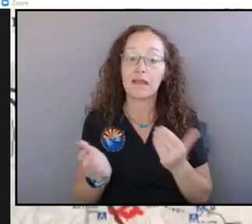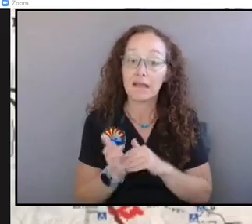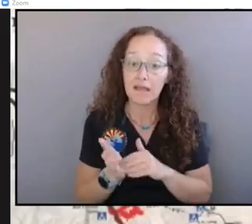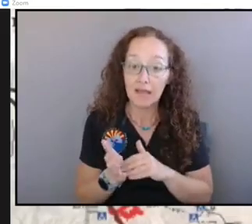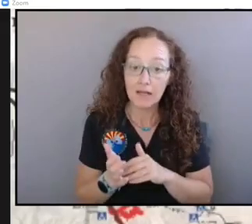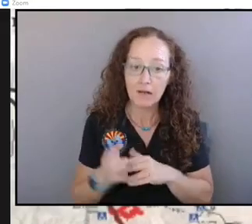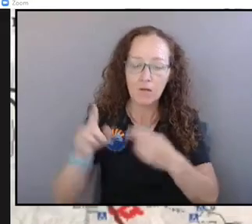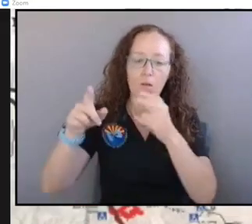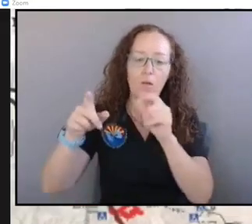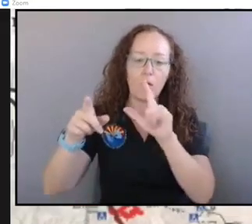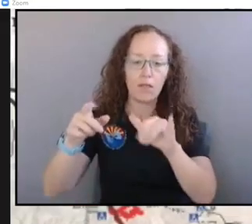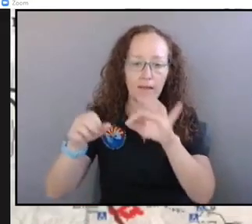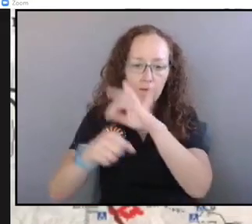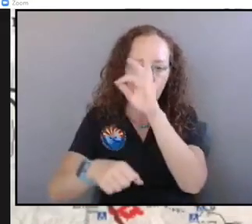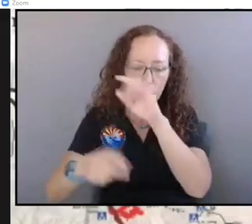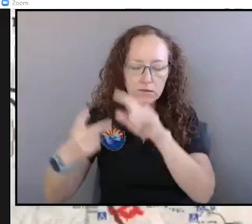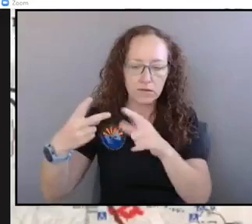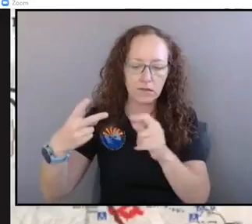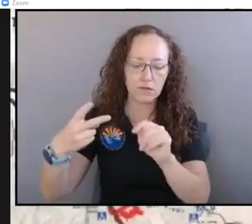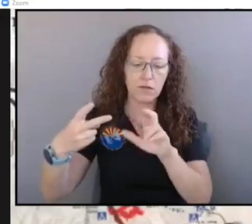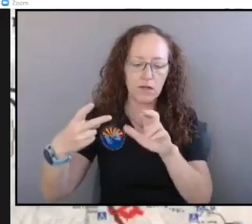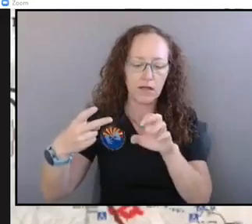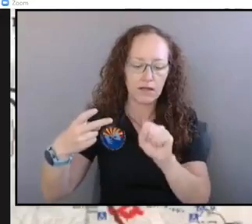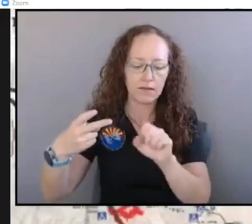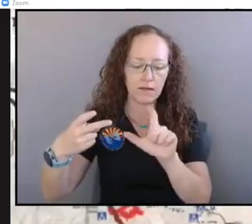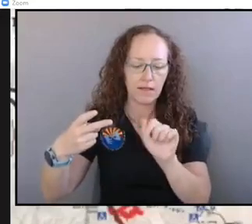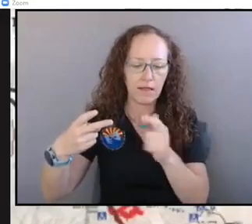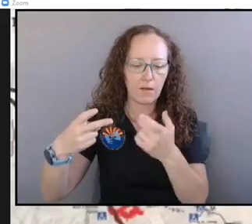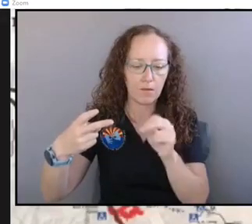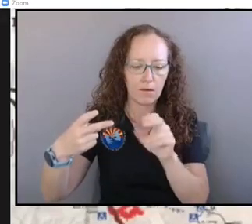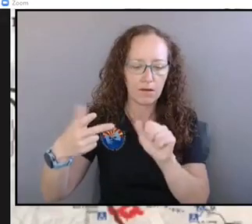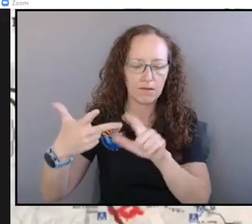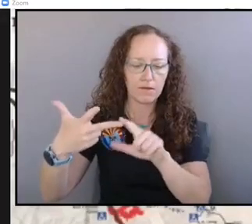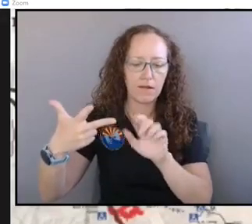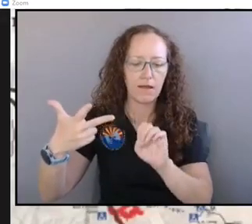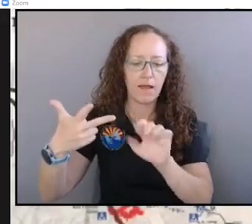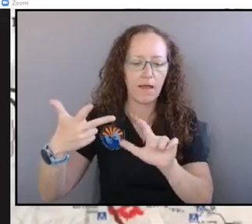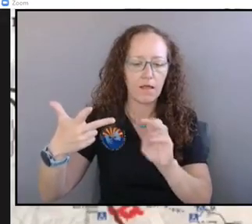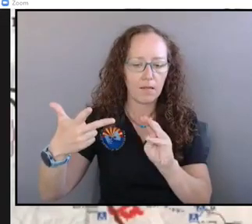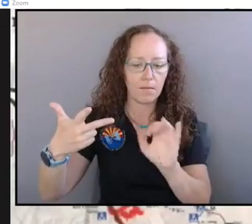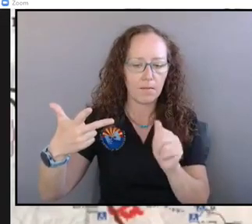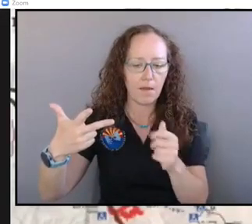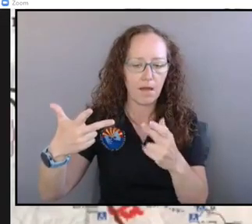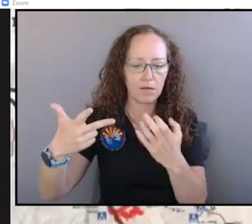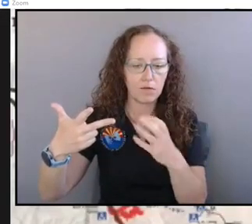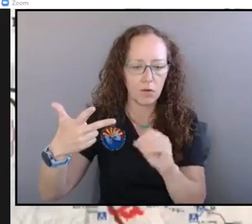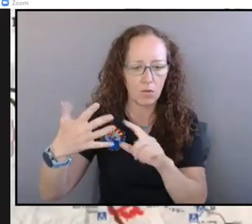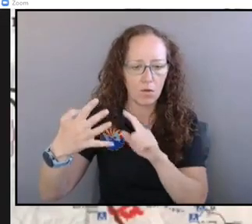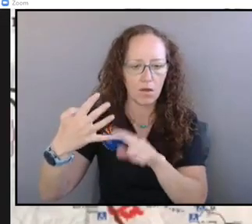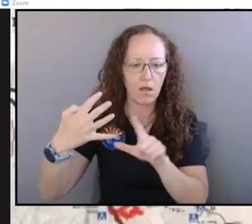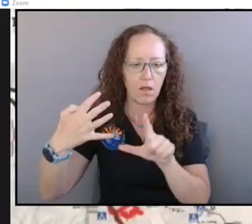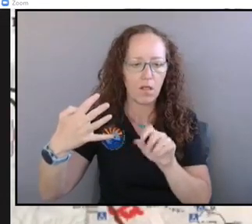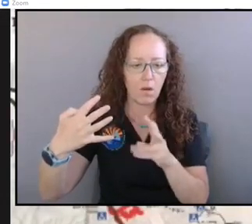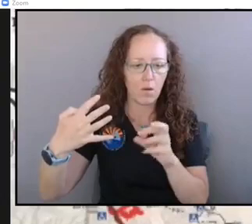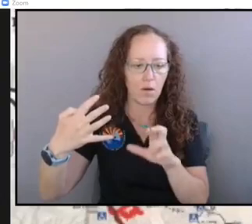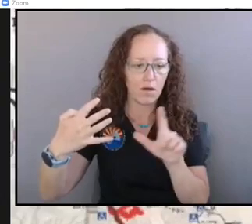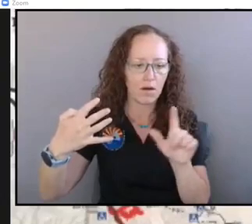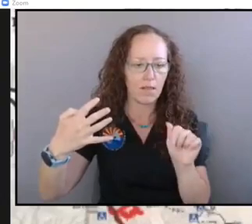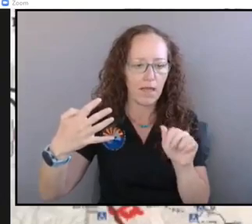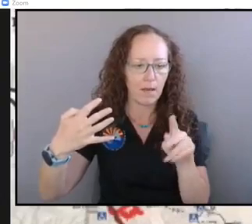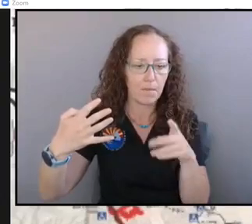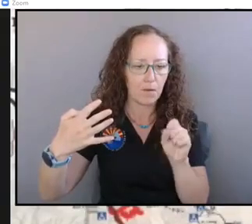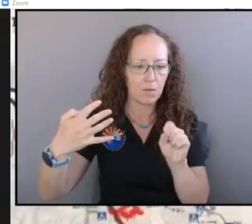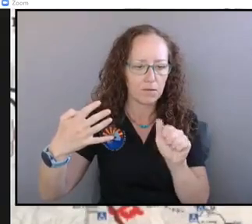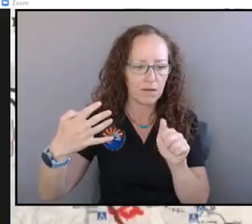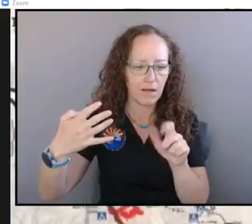Ghost, Tres Lagunas, El Macho, and Lower La Posada, which is the entire canyon from